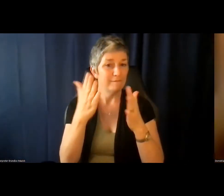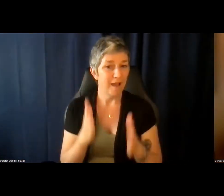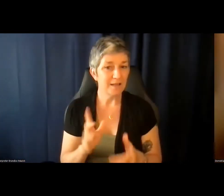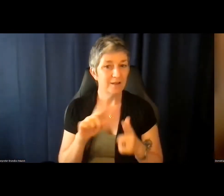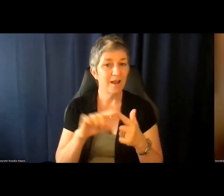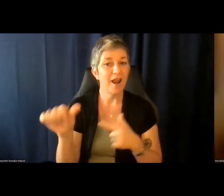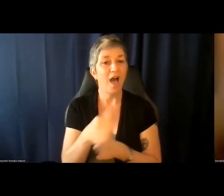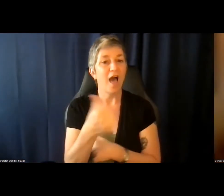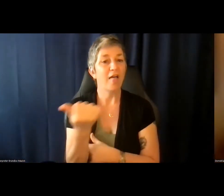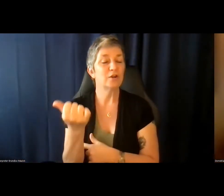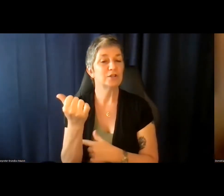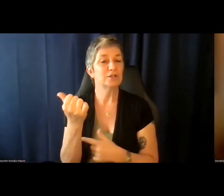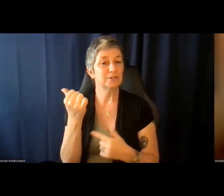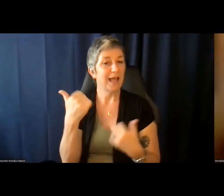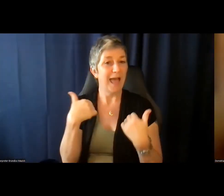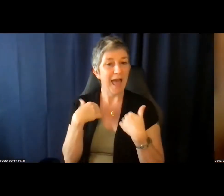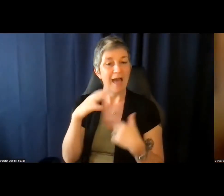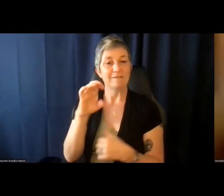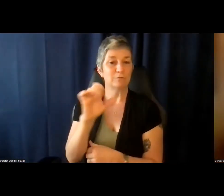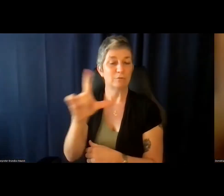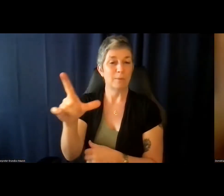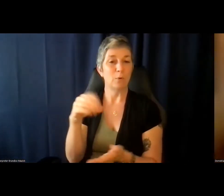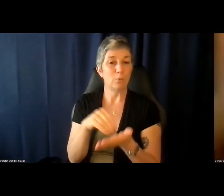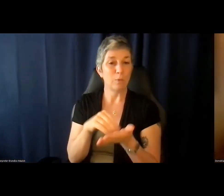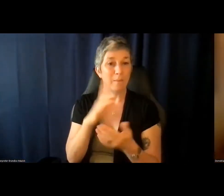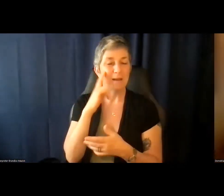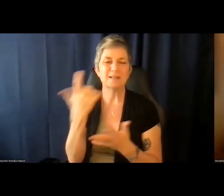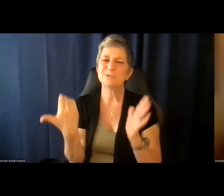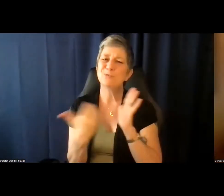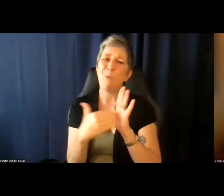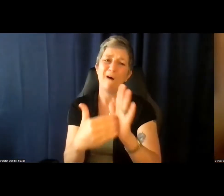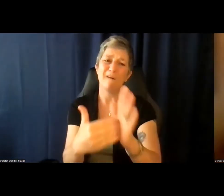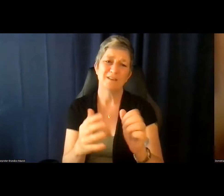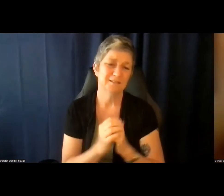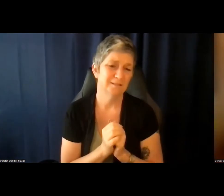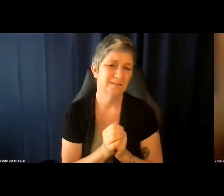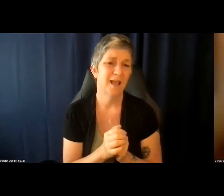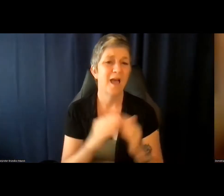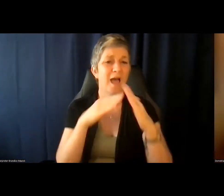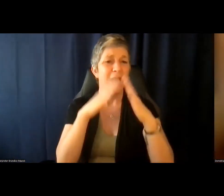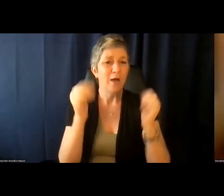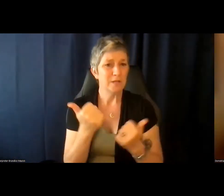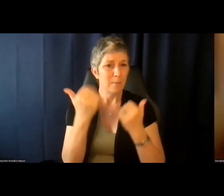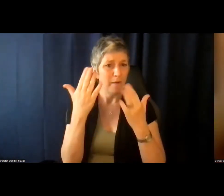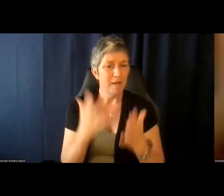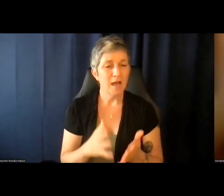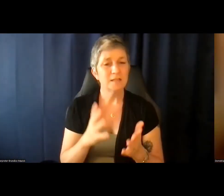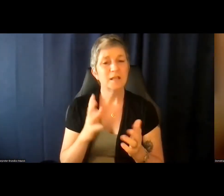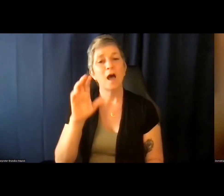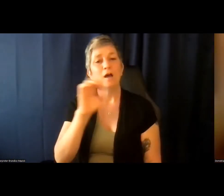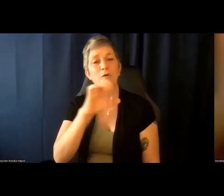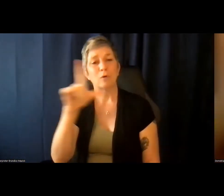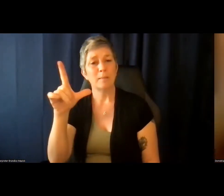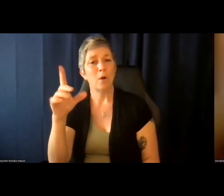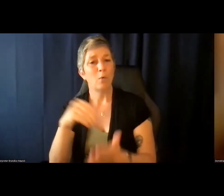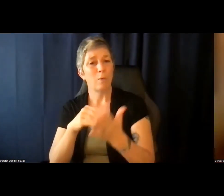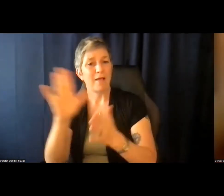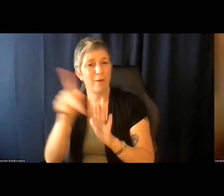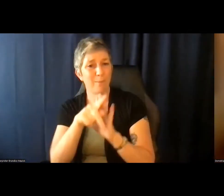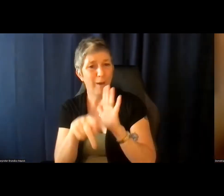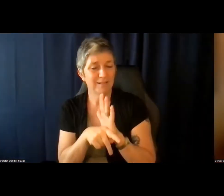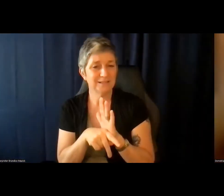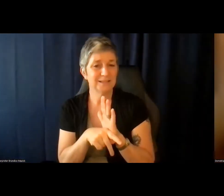use criminal records. Because too often, housing providers criminal records policies